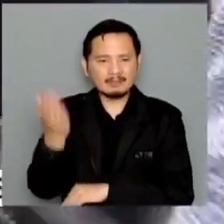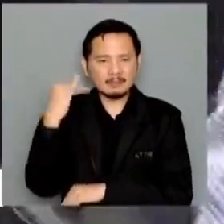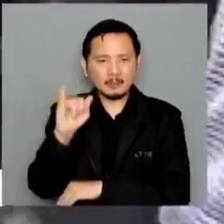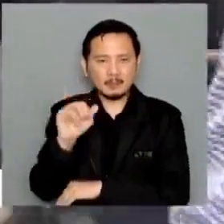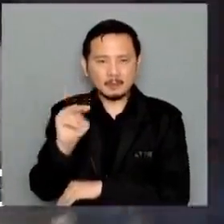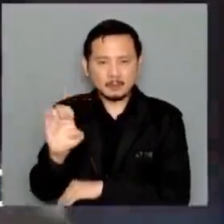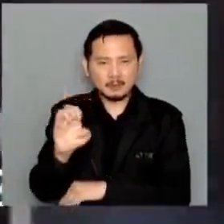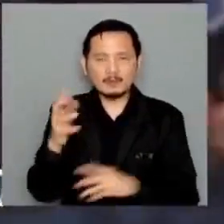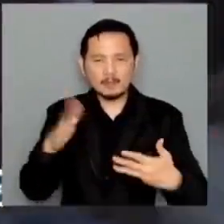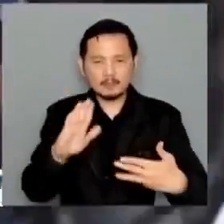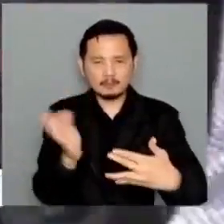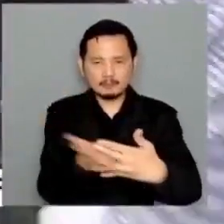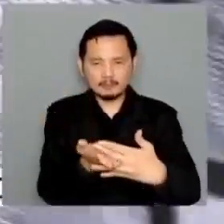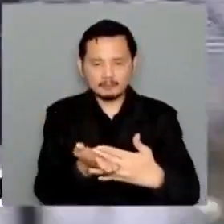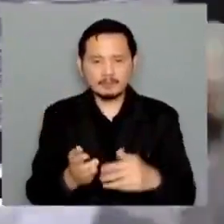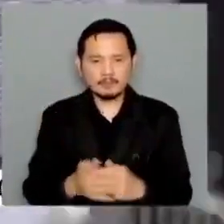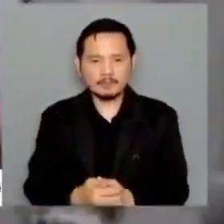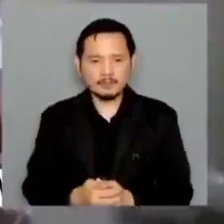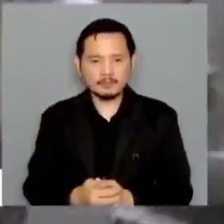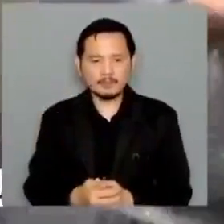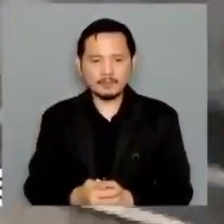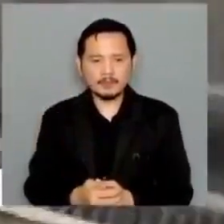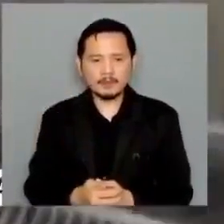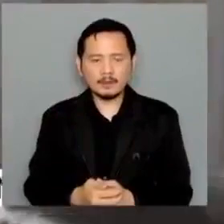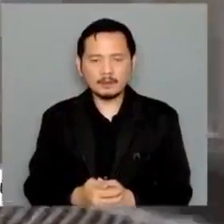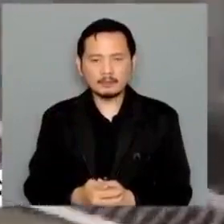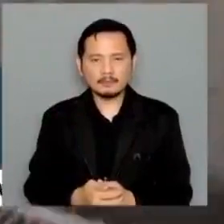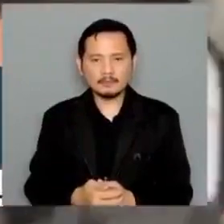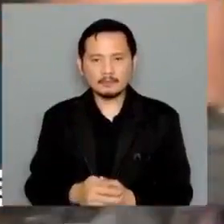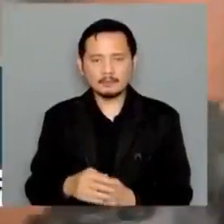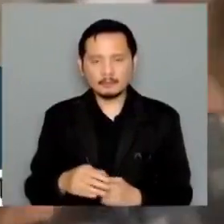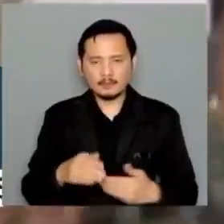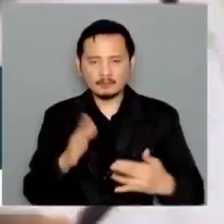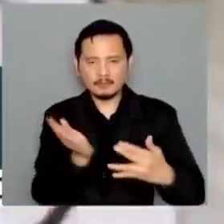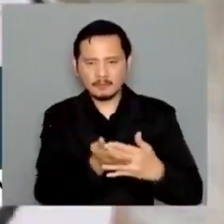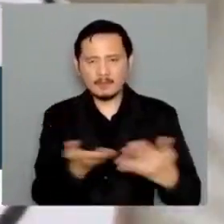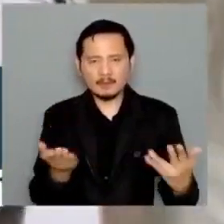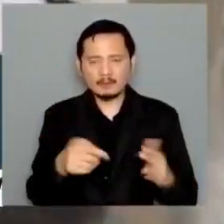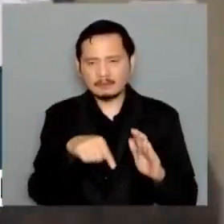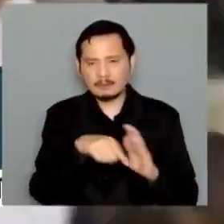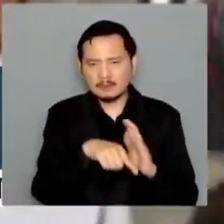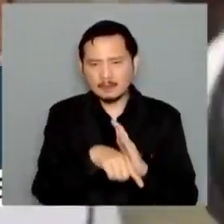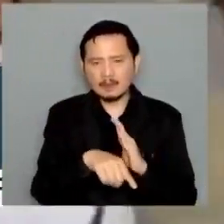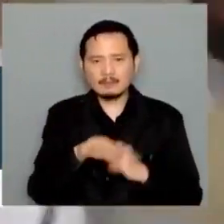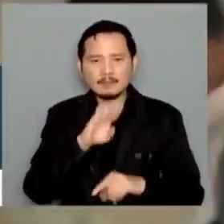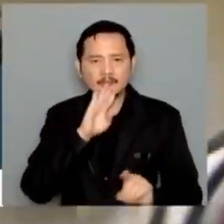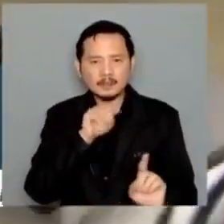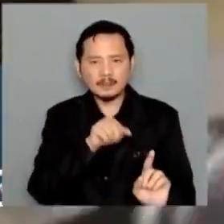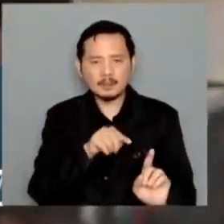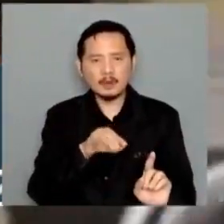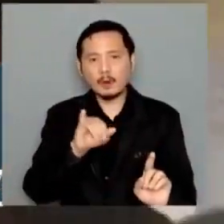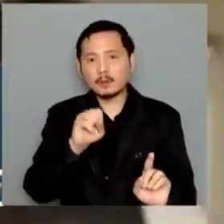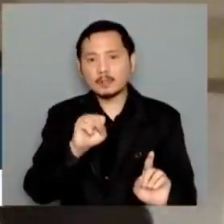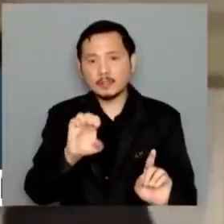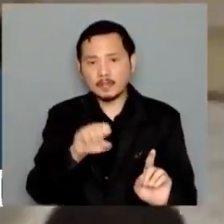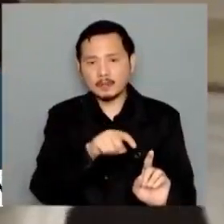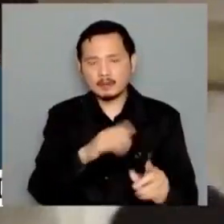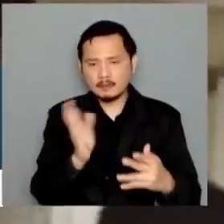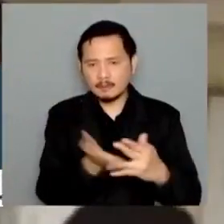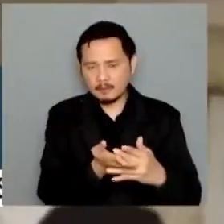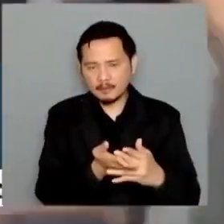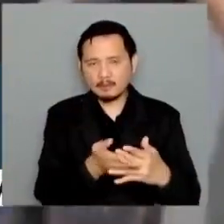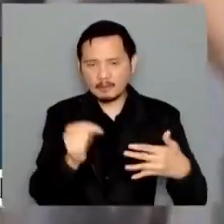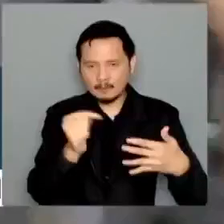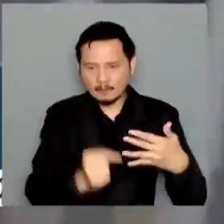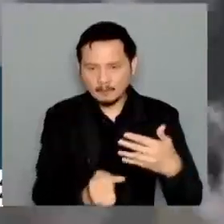charges of frustrated homicide. Jose San Vicente was initially charged with frustrated murder.